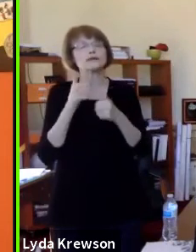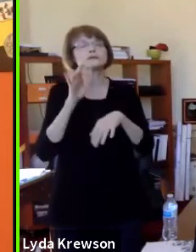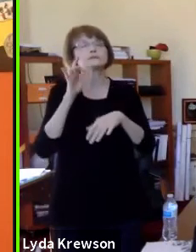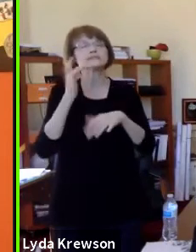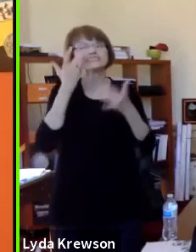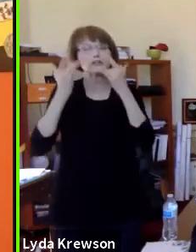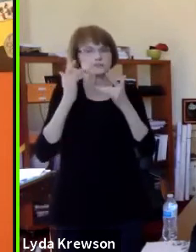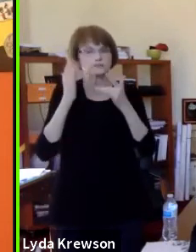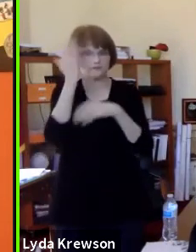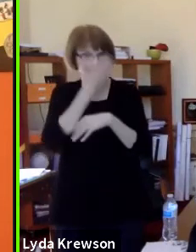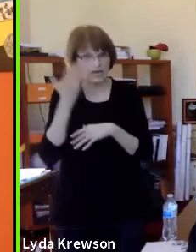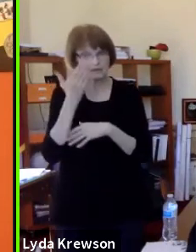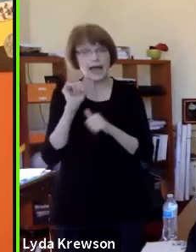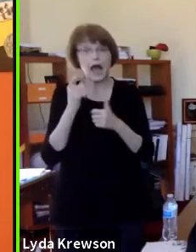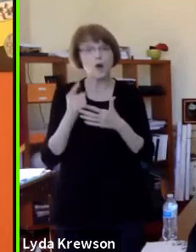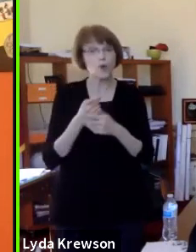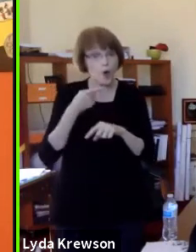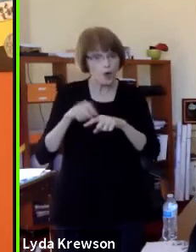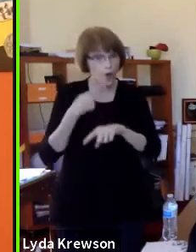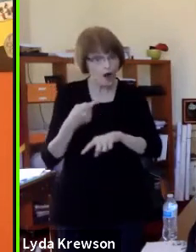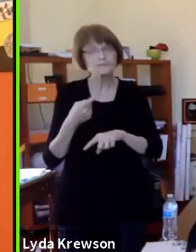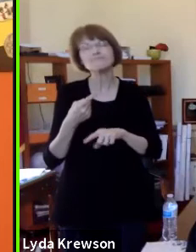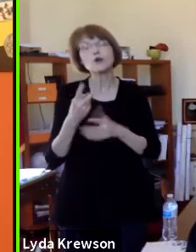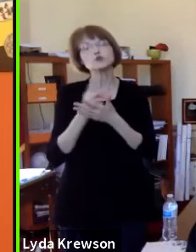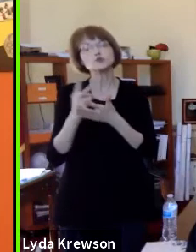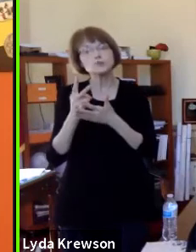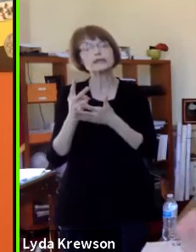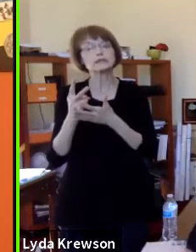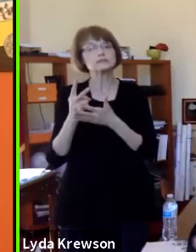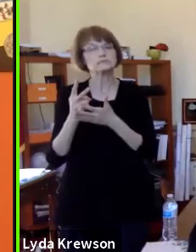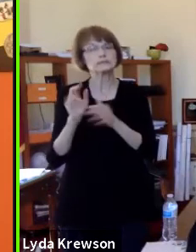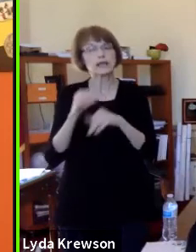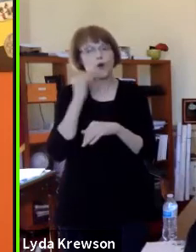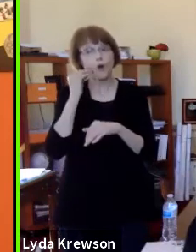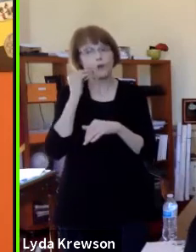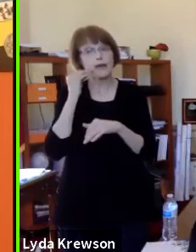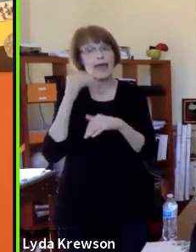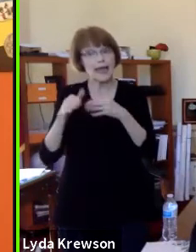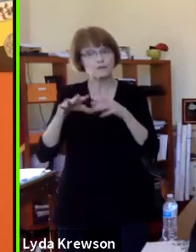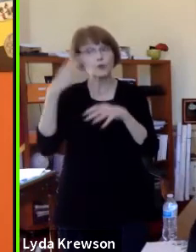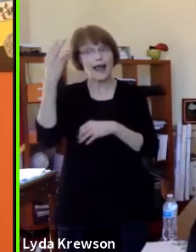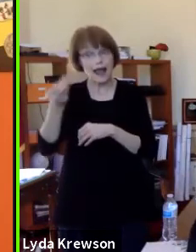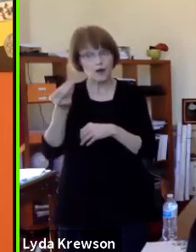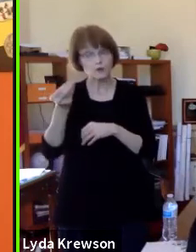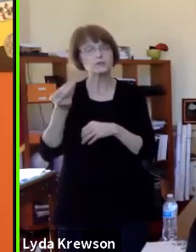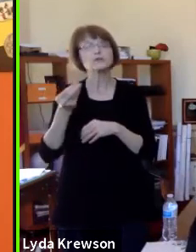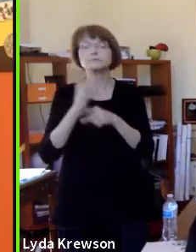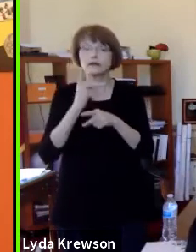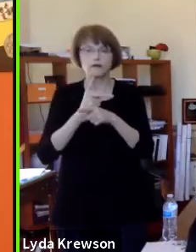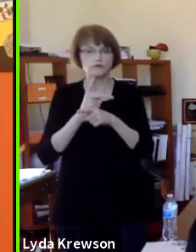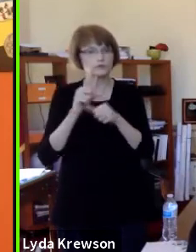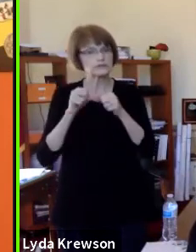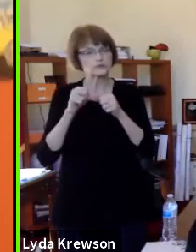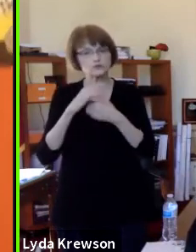How long? A couple more weeks, but even after that, got to be careful and wash your hands and stay 6 feet apart.